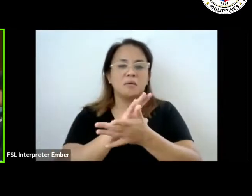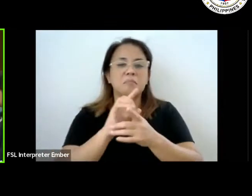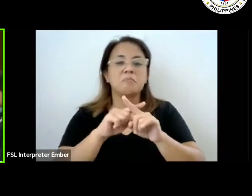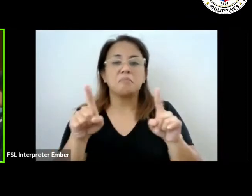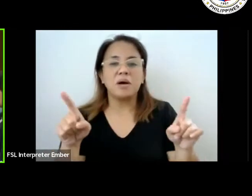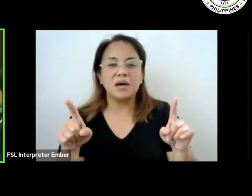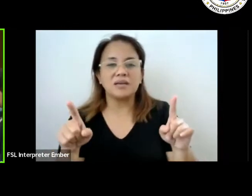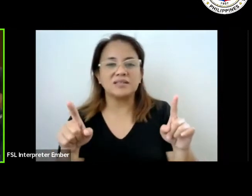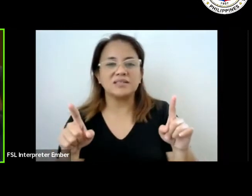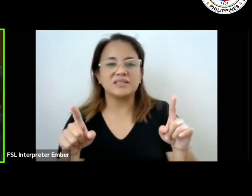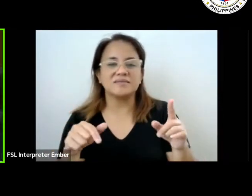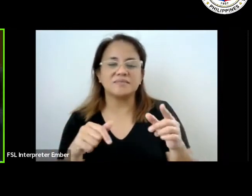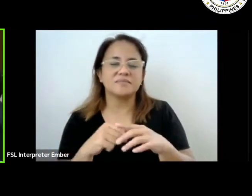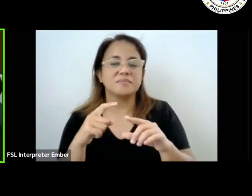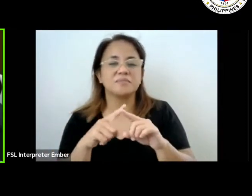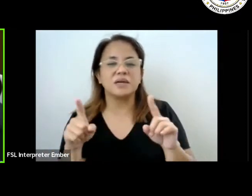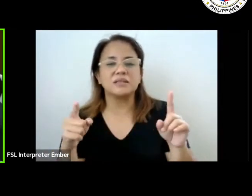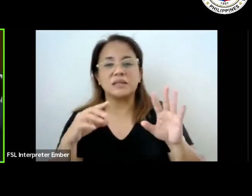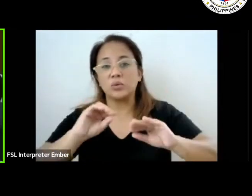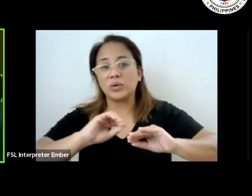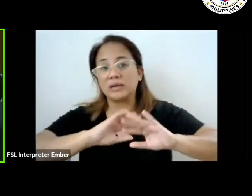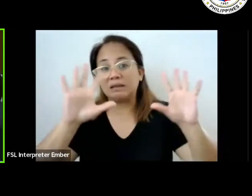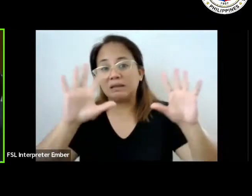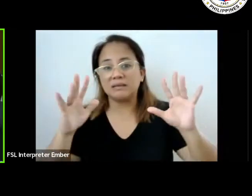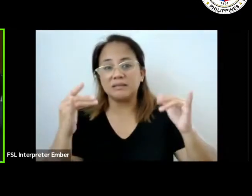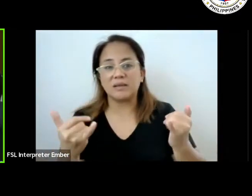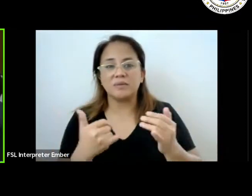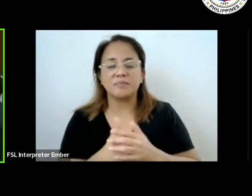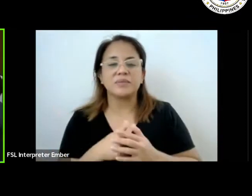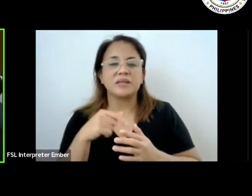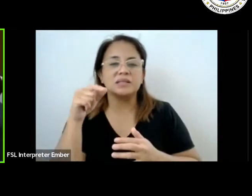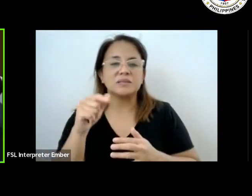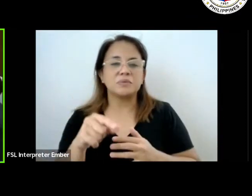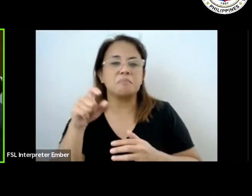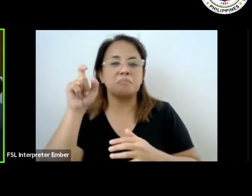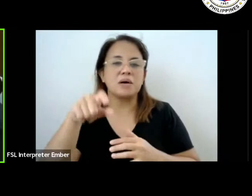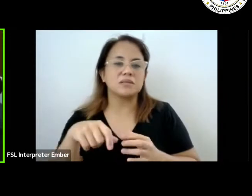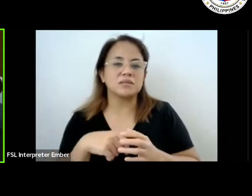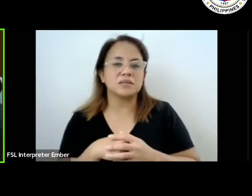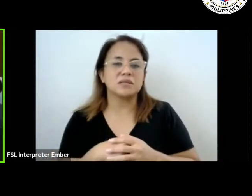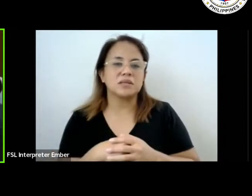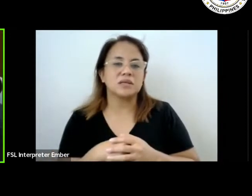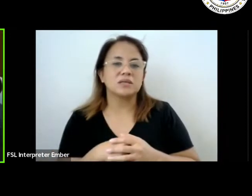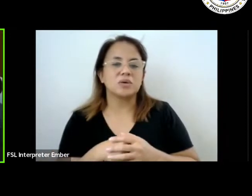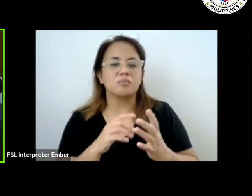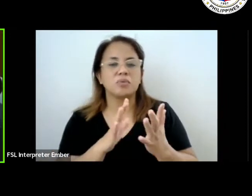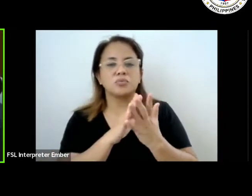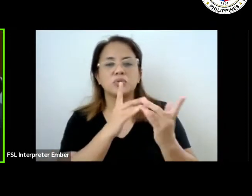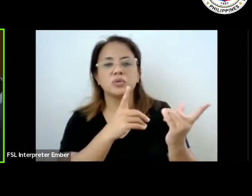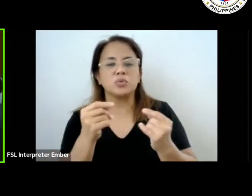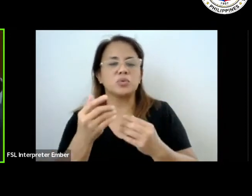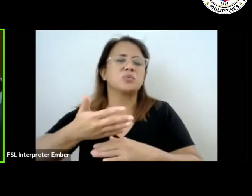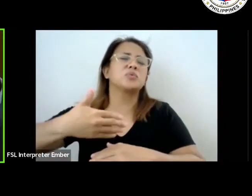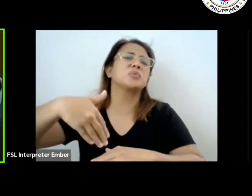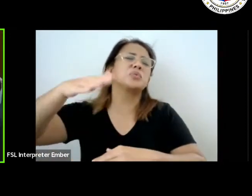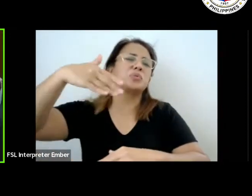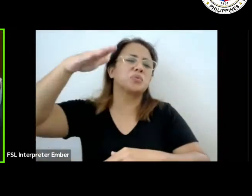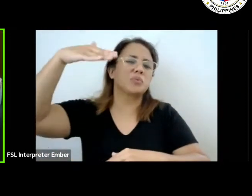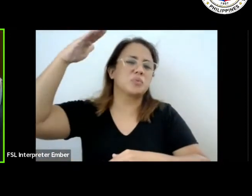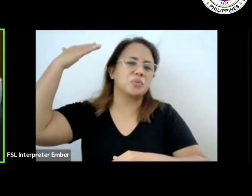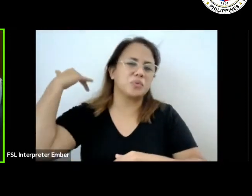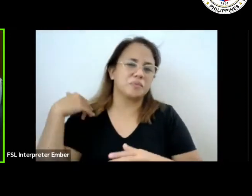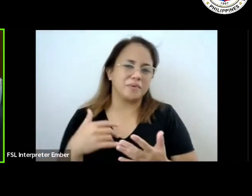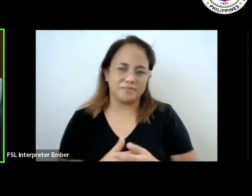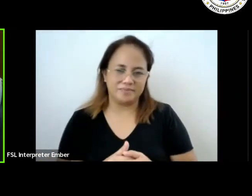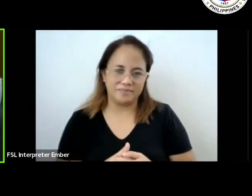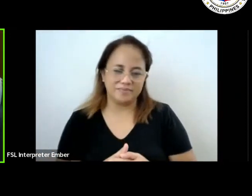so openly clear to us that this is supposed to be the approach that we should have taken a long time ago. So